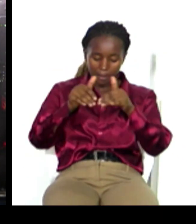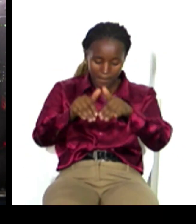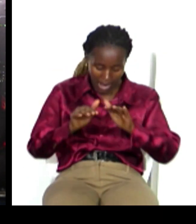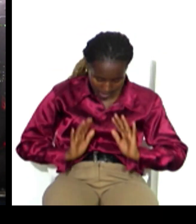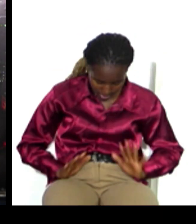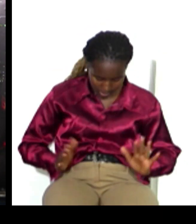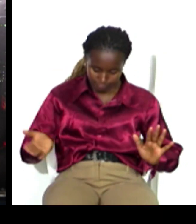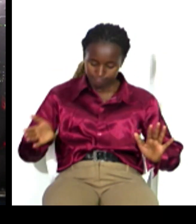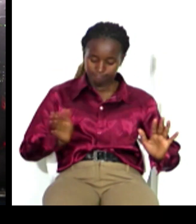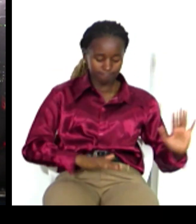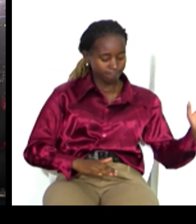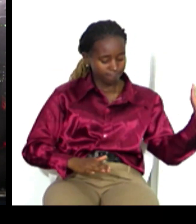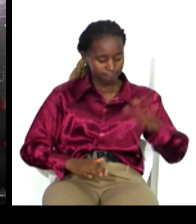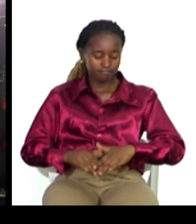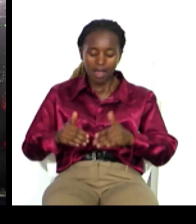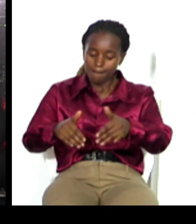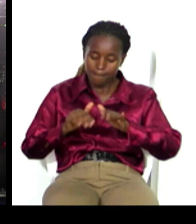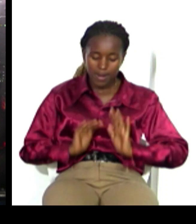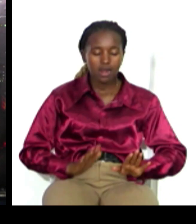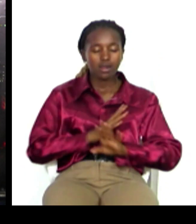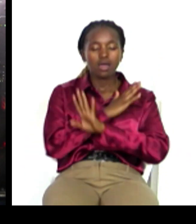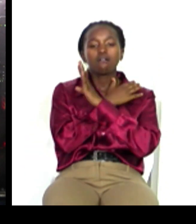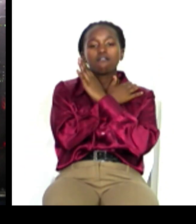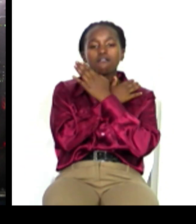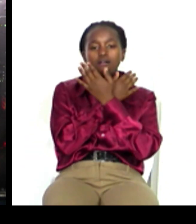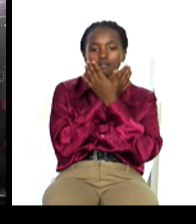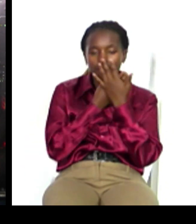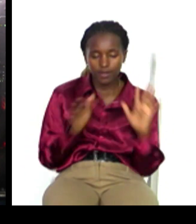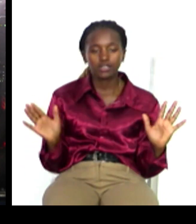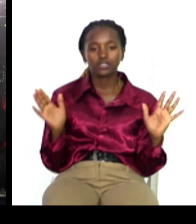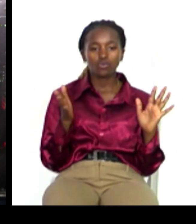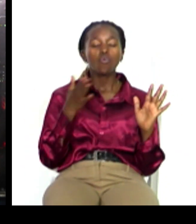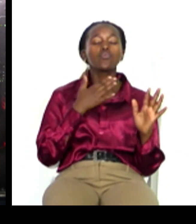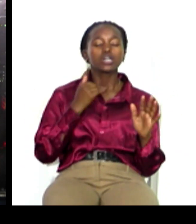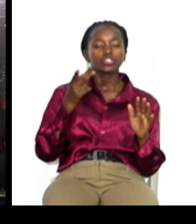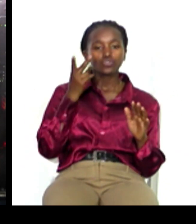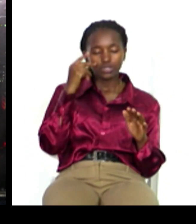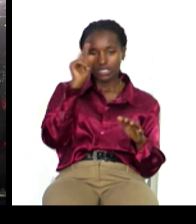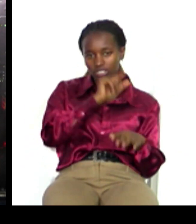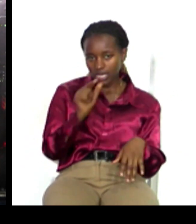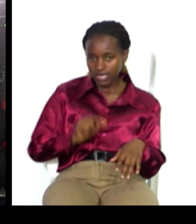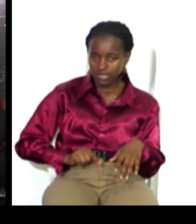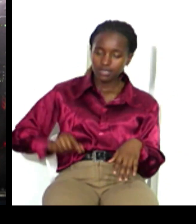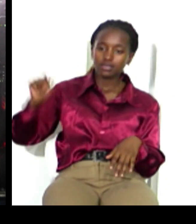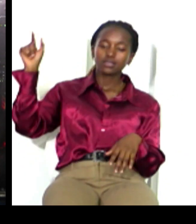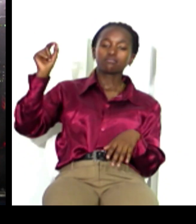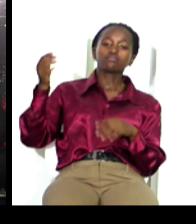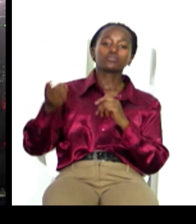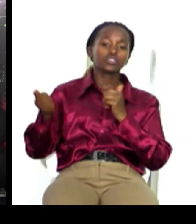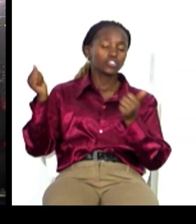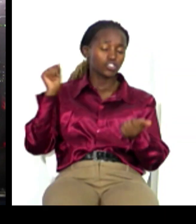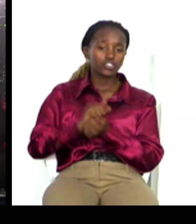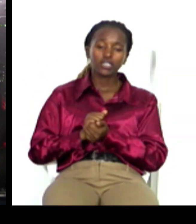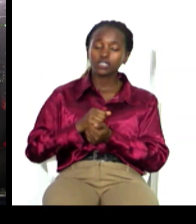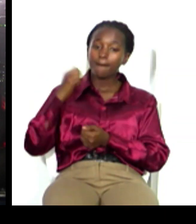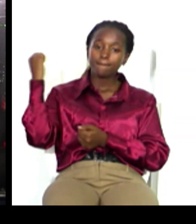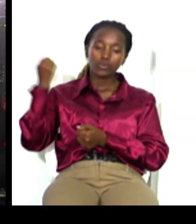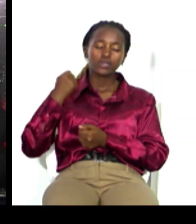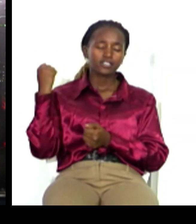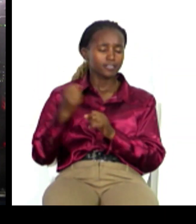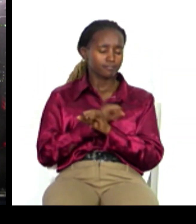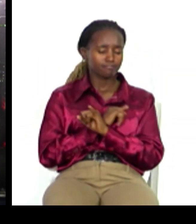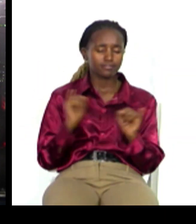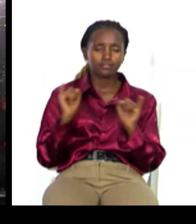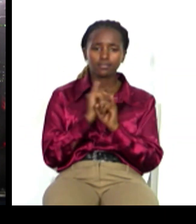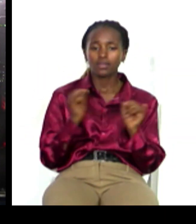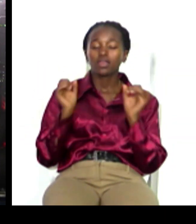The Gen Z are the game changer right now in Kenya. That's what I can tell all the Gen Z. If watu wanaenda